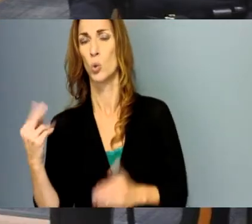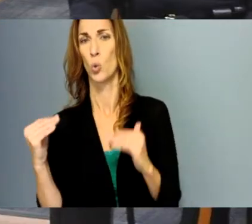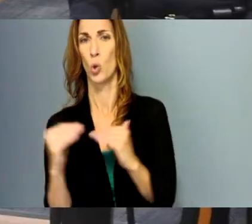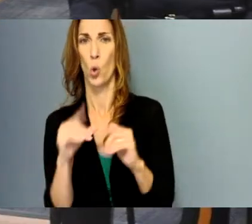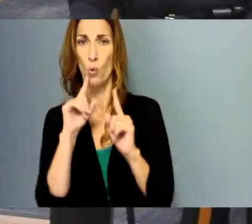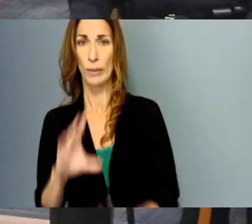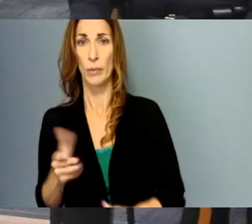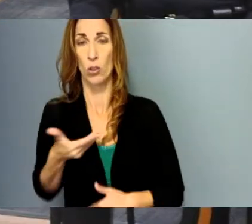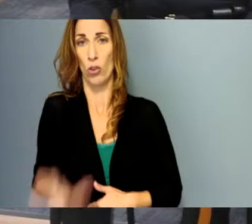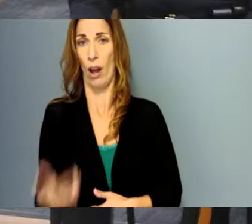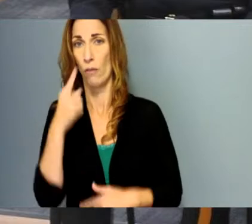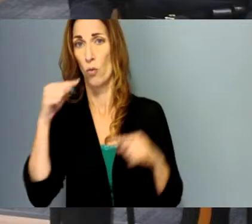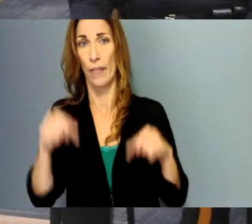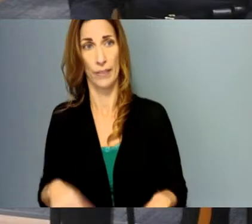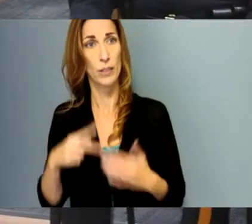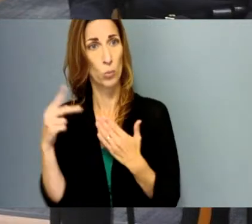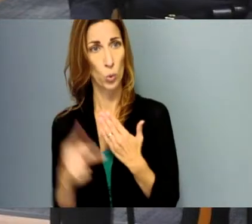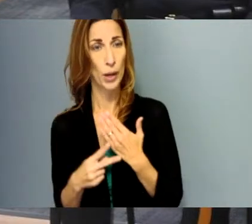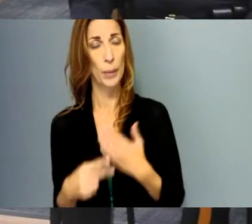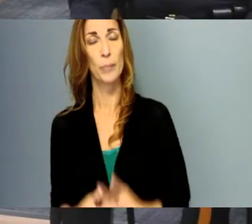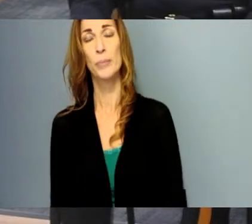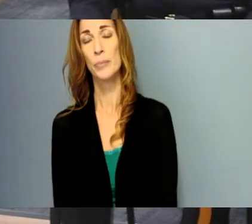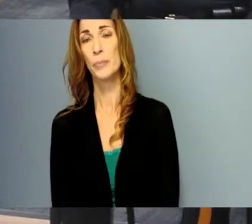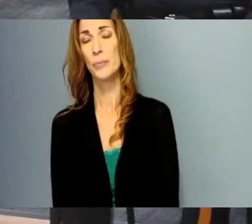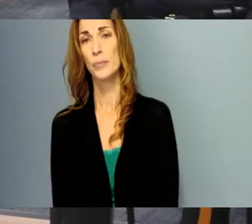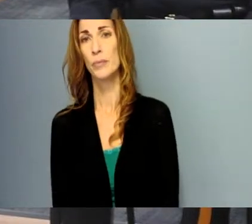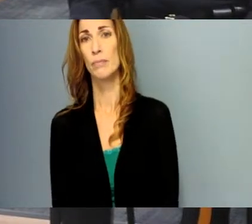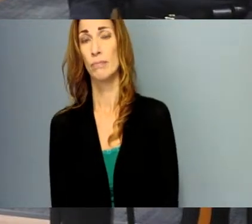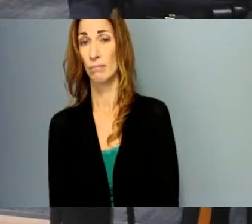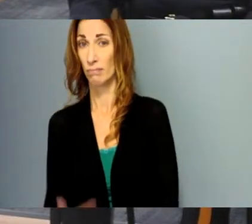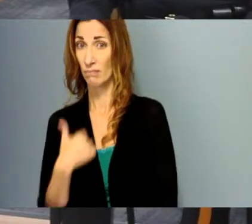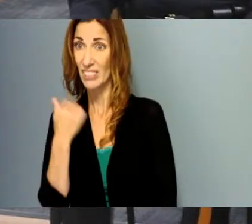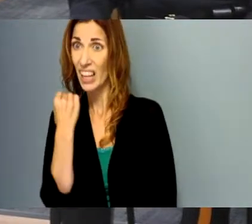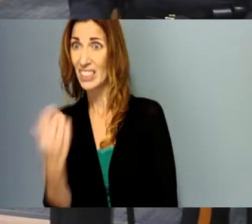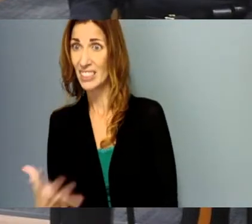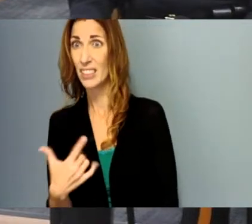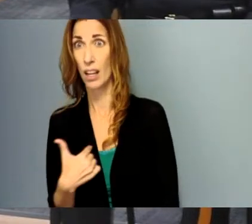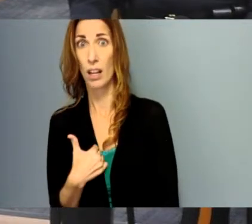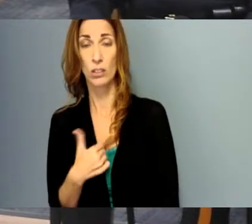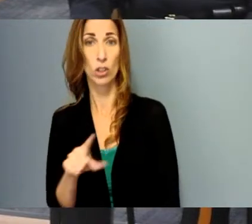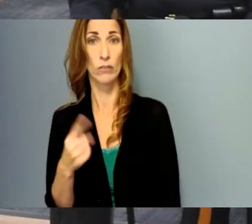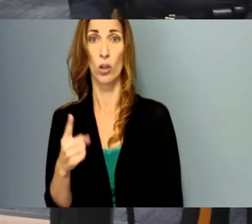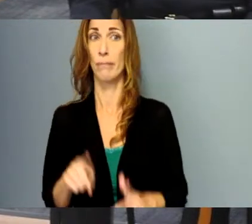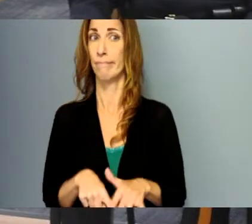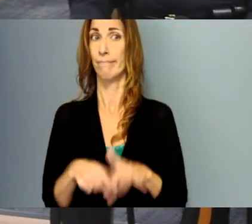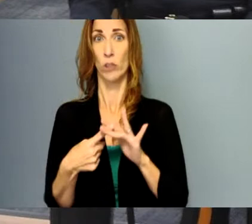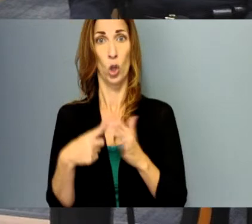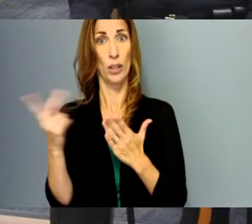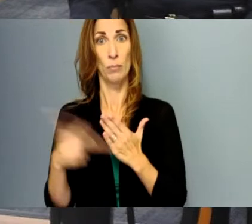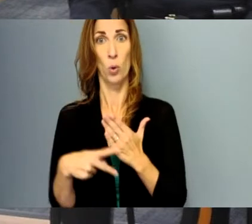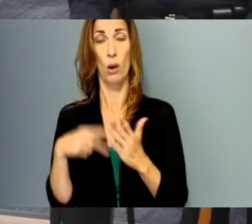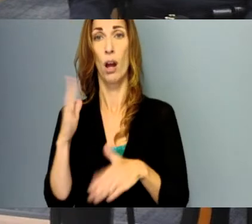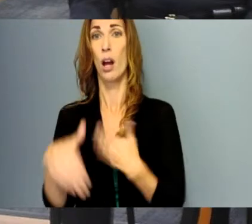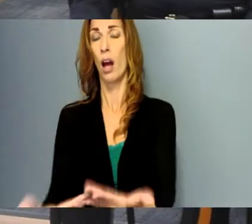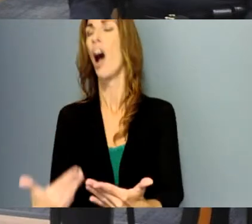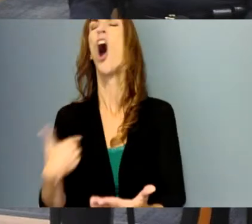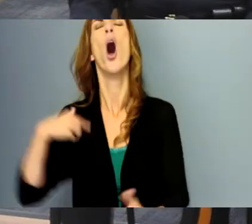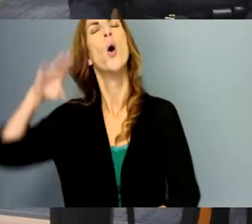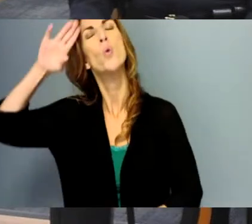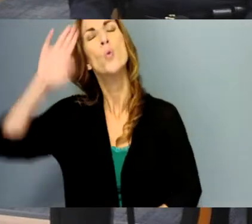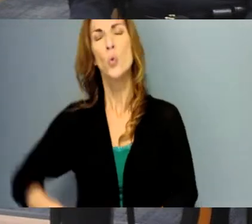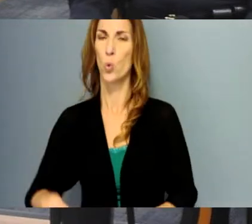hired for this initiative. And I can say just from the onset of this program, I knew it was going to be a great